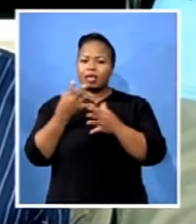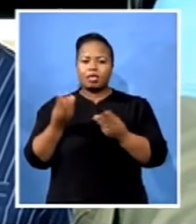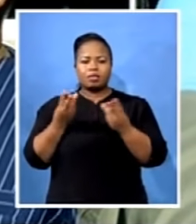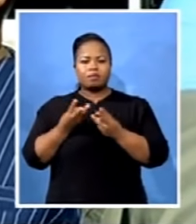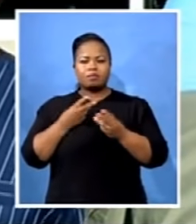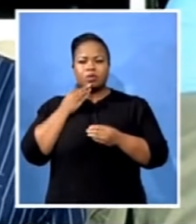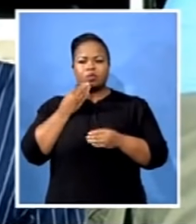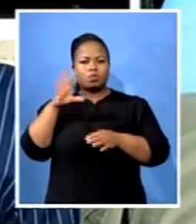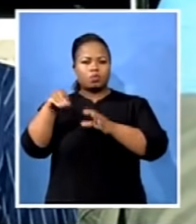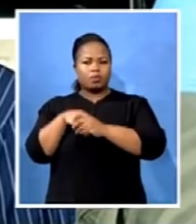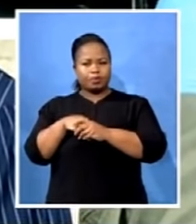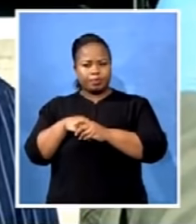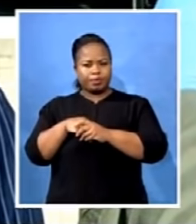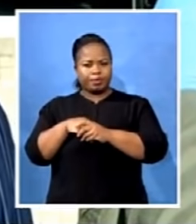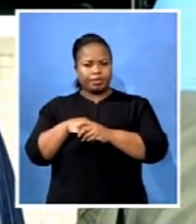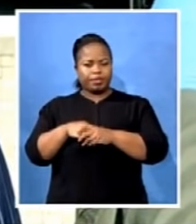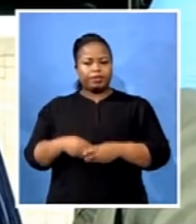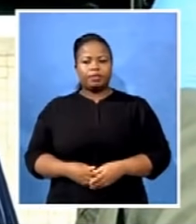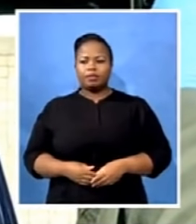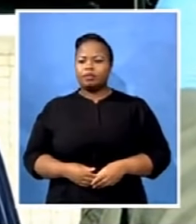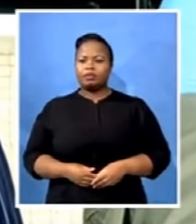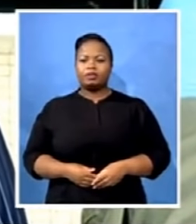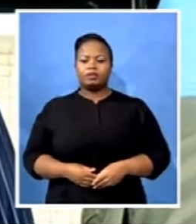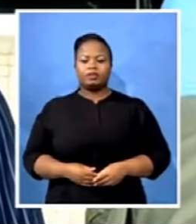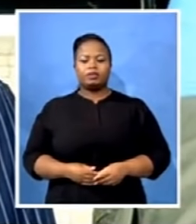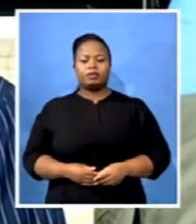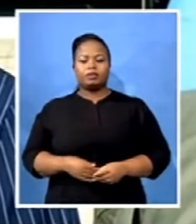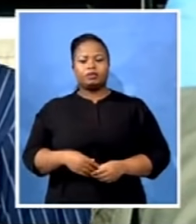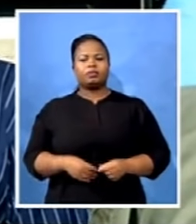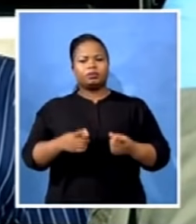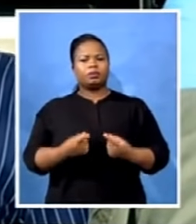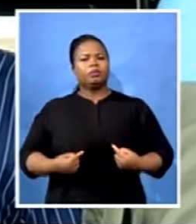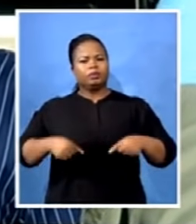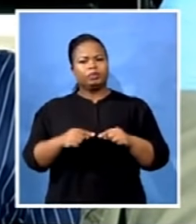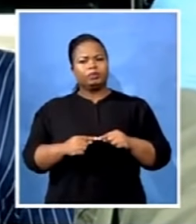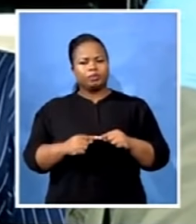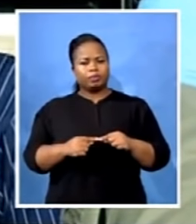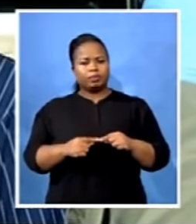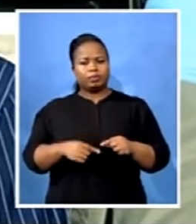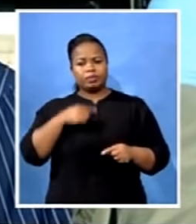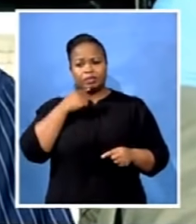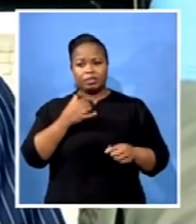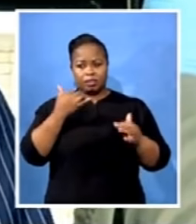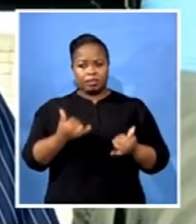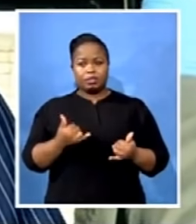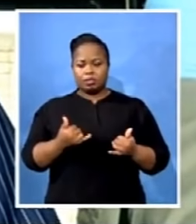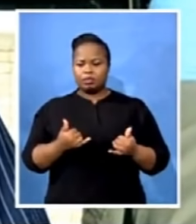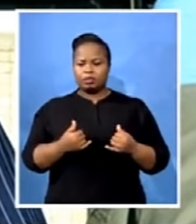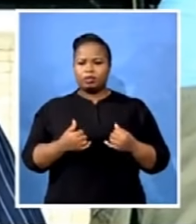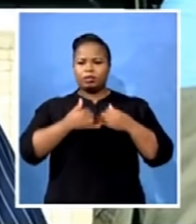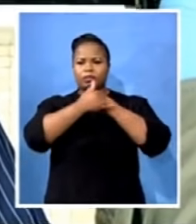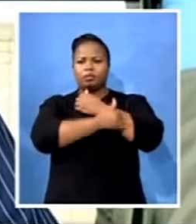So we have said that in this period of the lockdown 4, they will be doing